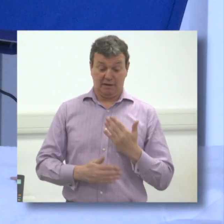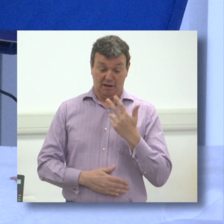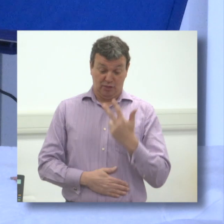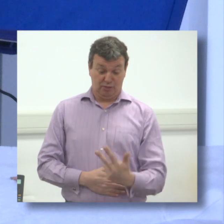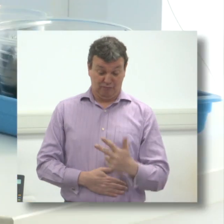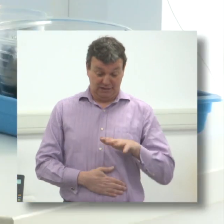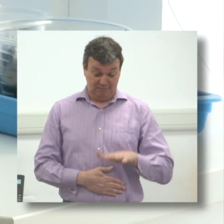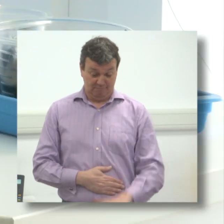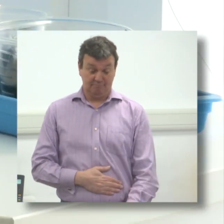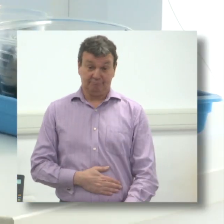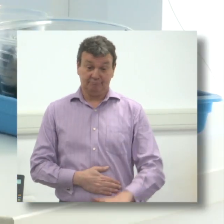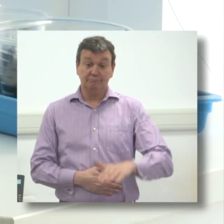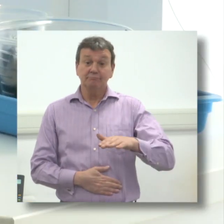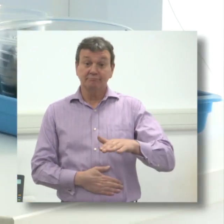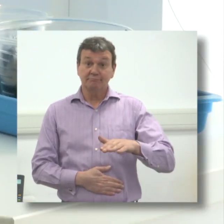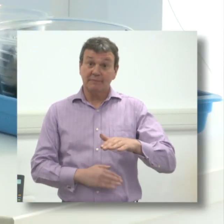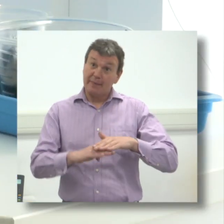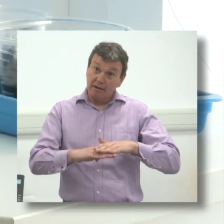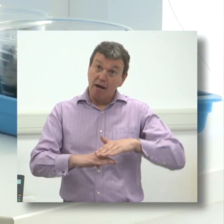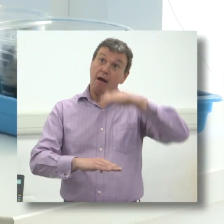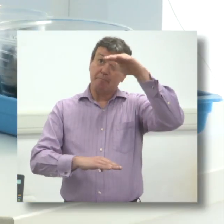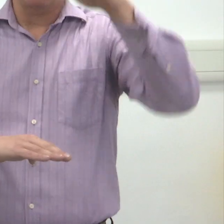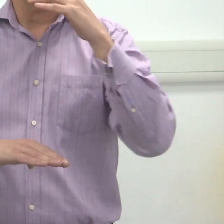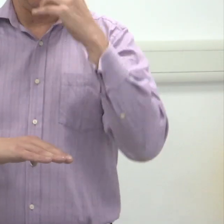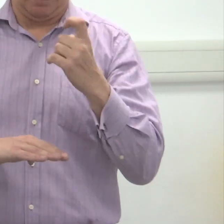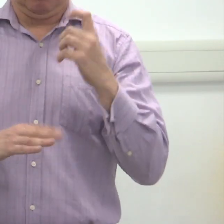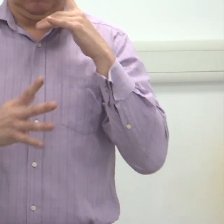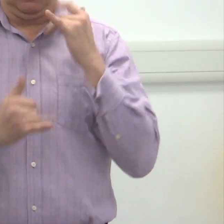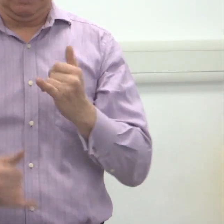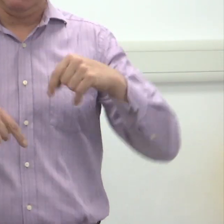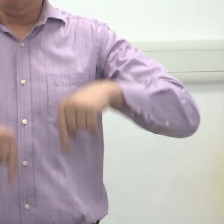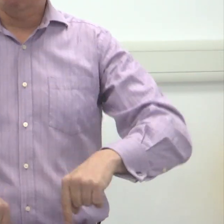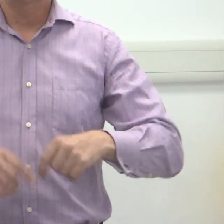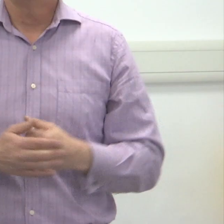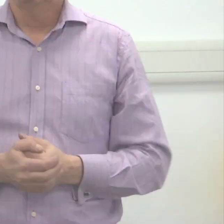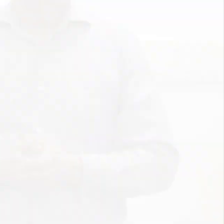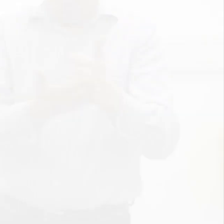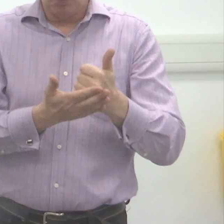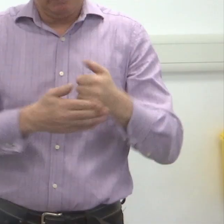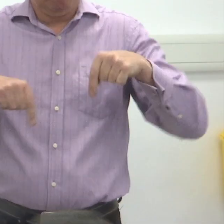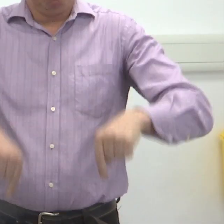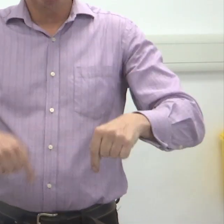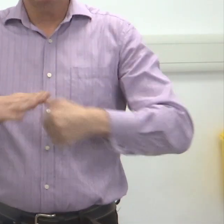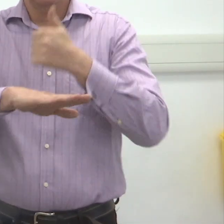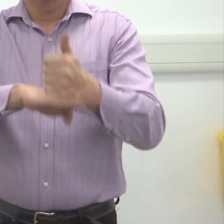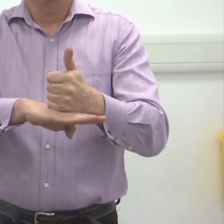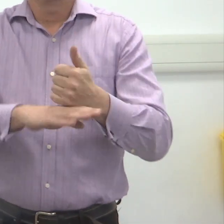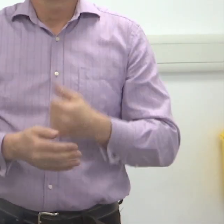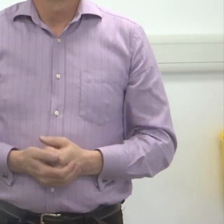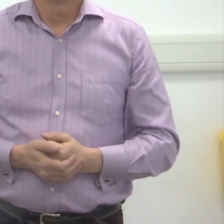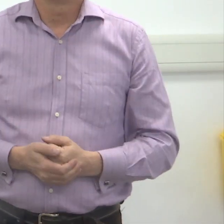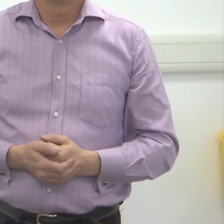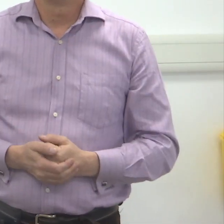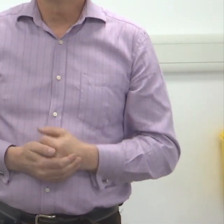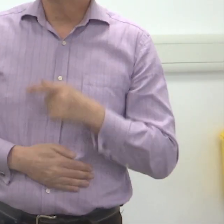service in-house for the betterment of the patient and from a cost saving as well. And earlier